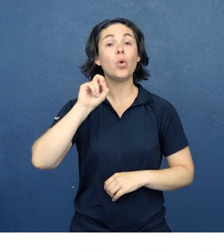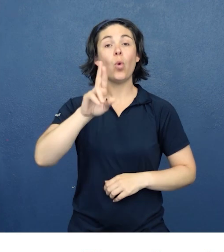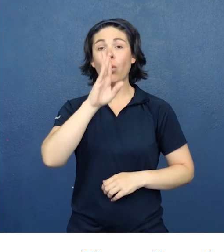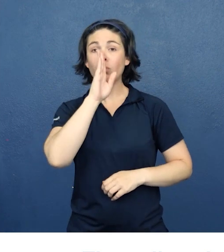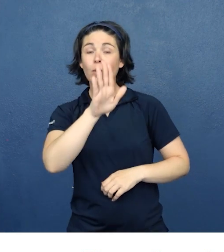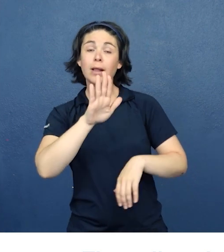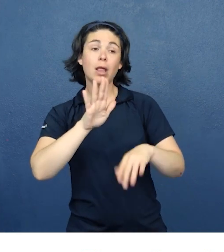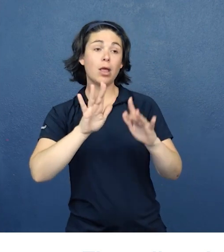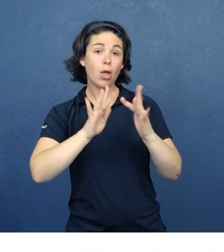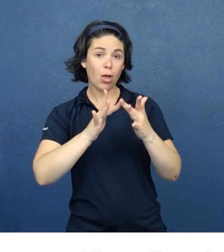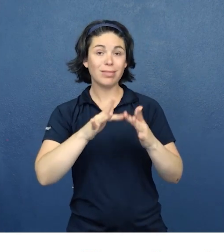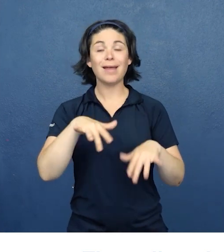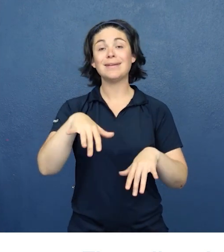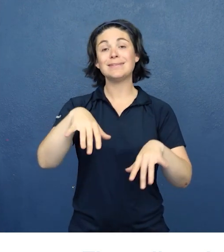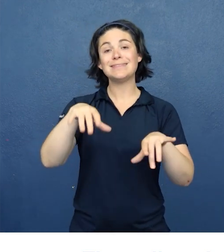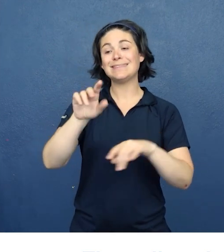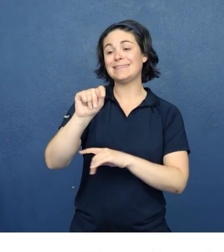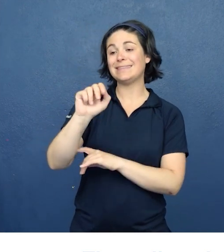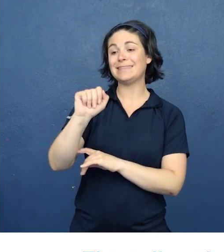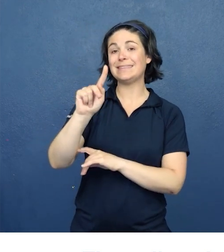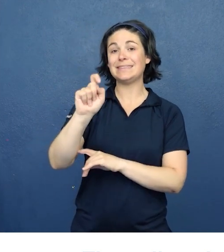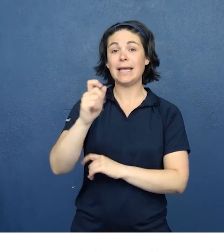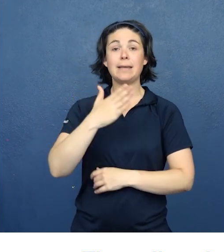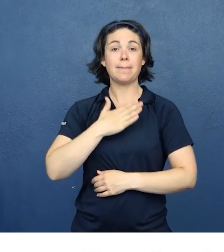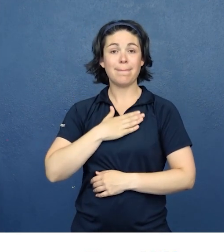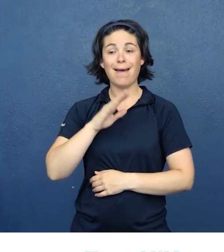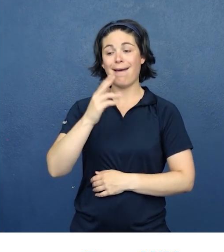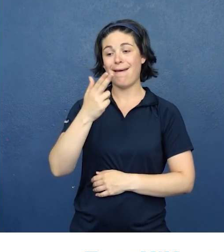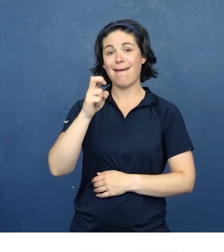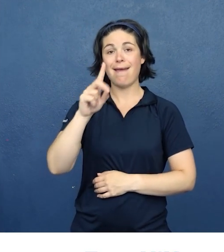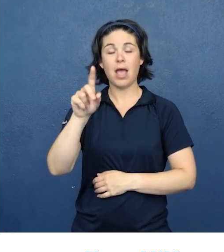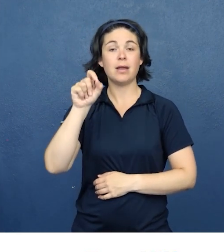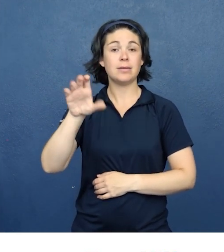directly online at takemyhand.co or